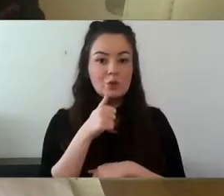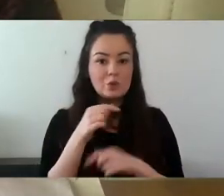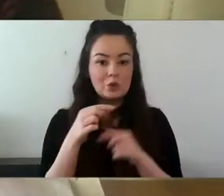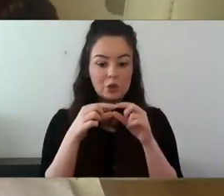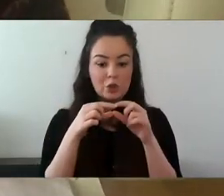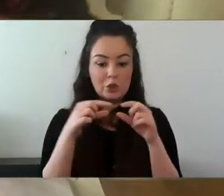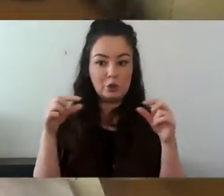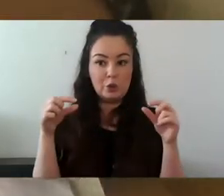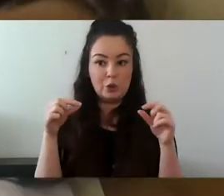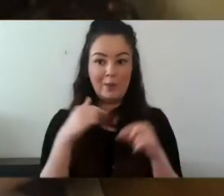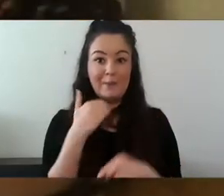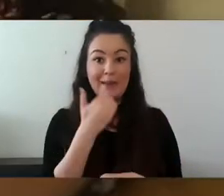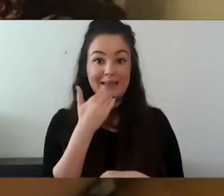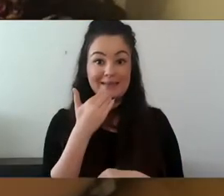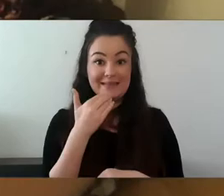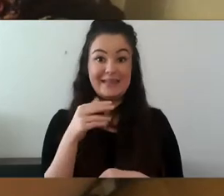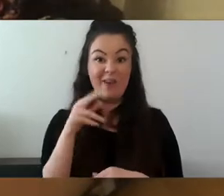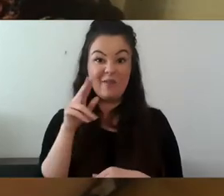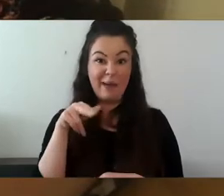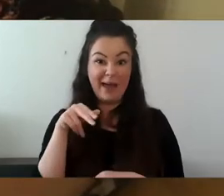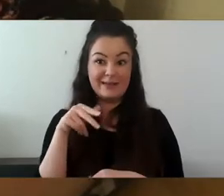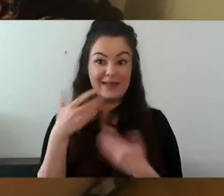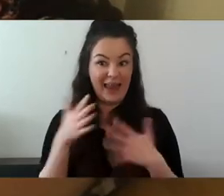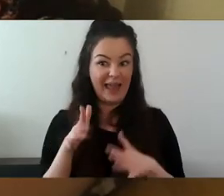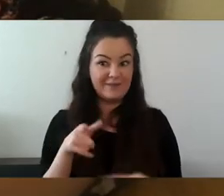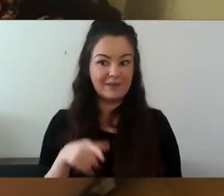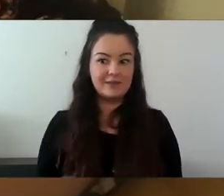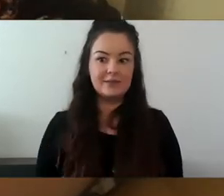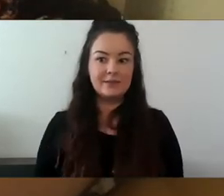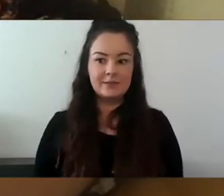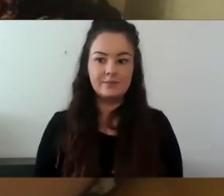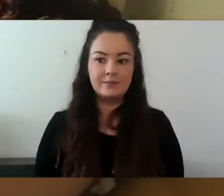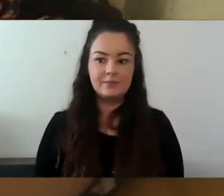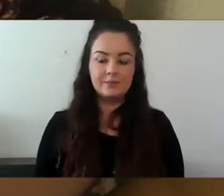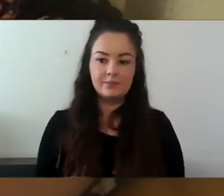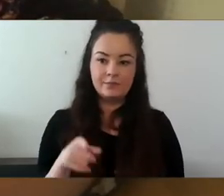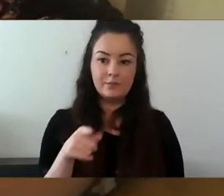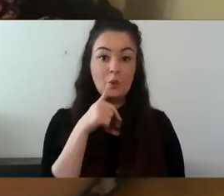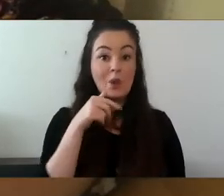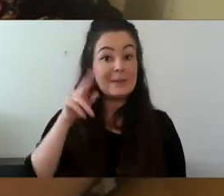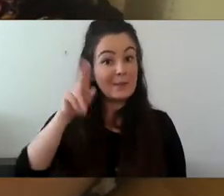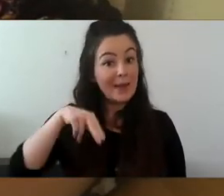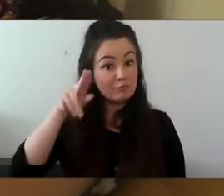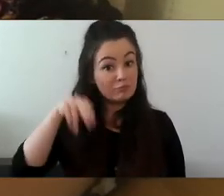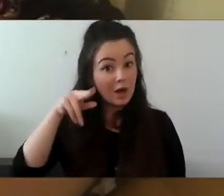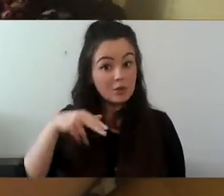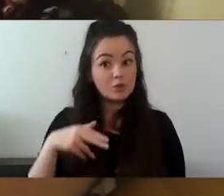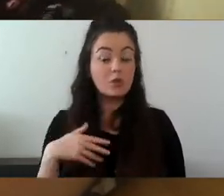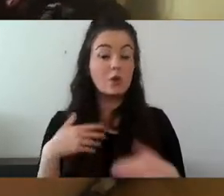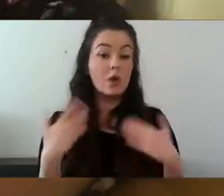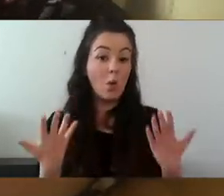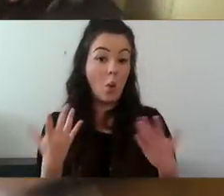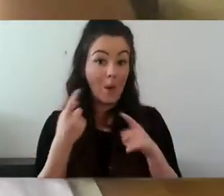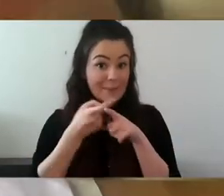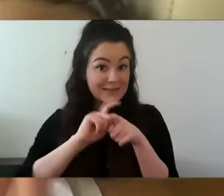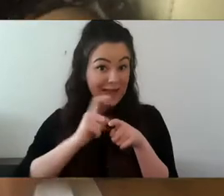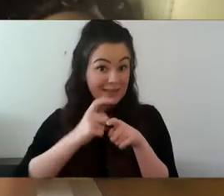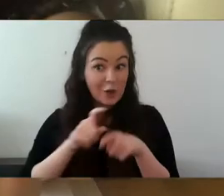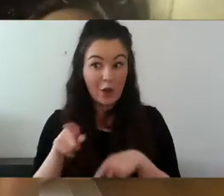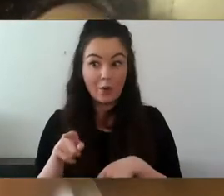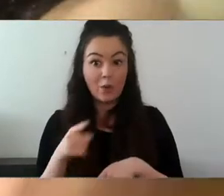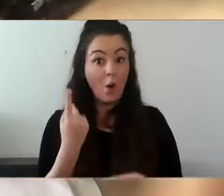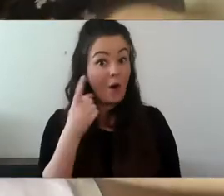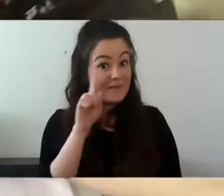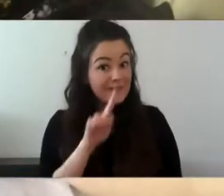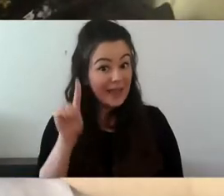using a tube where you've got quite a lot of the colour left. There we go. And you can use a paintbrush for this, or a potato,